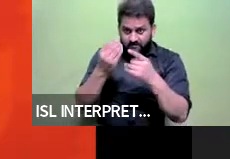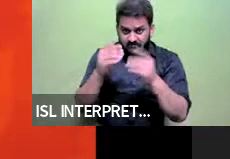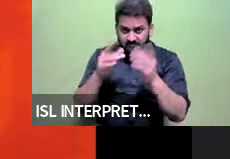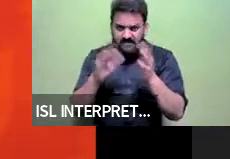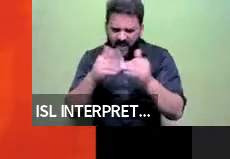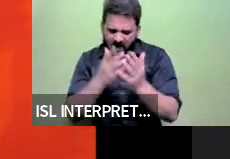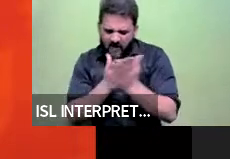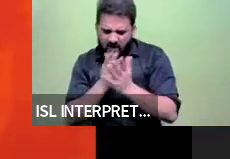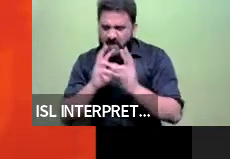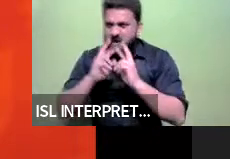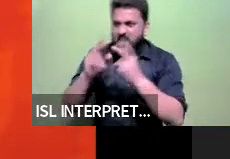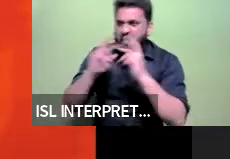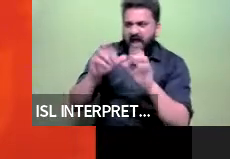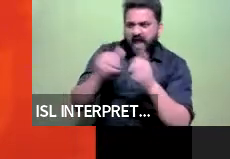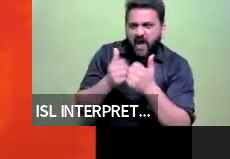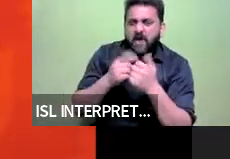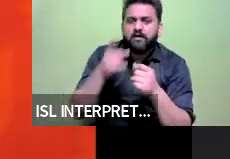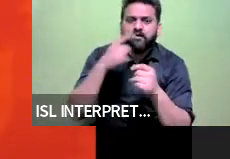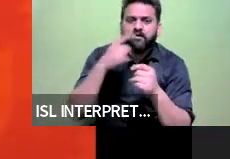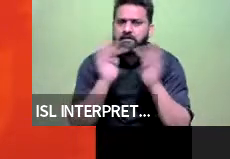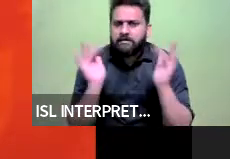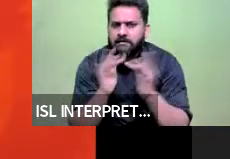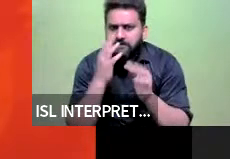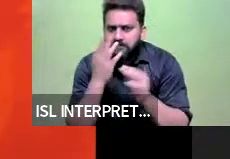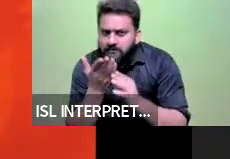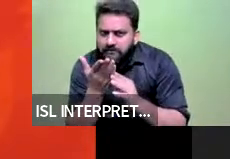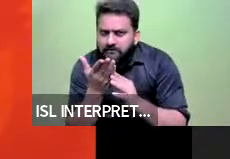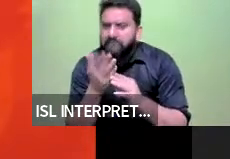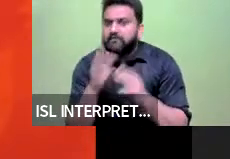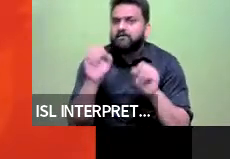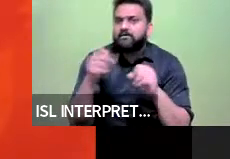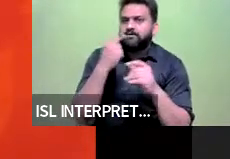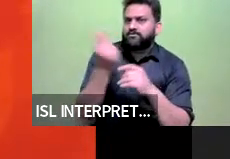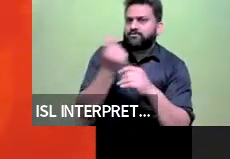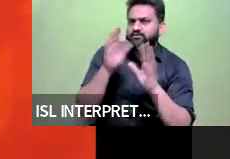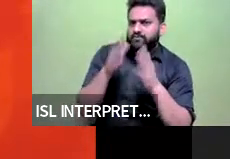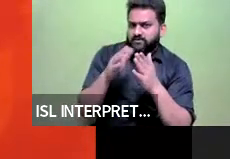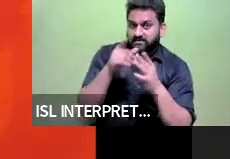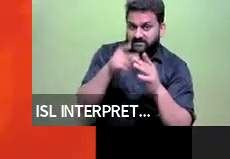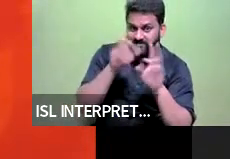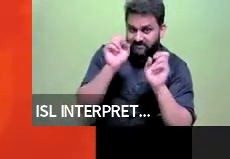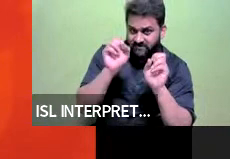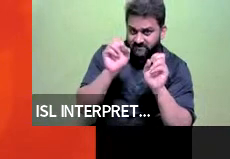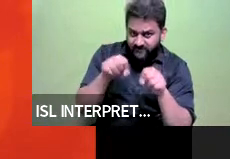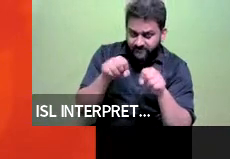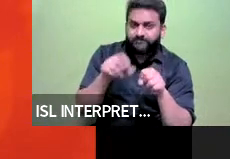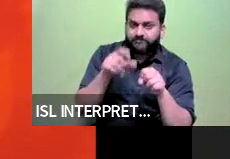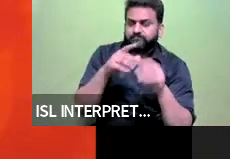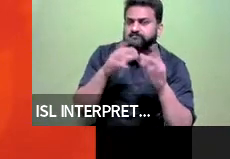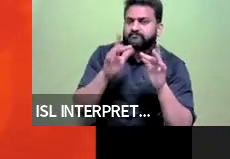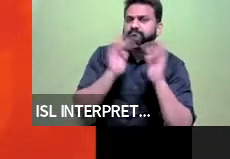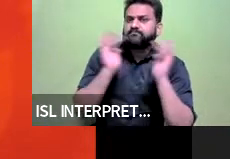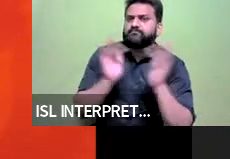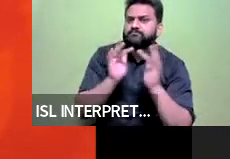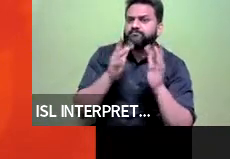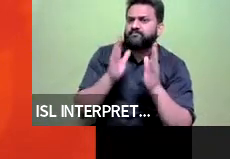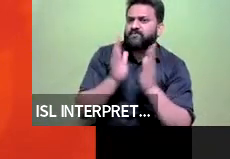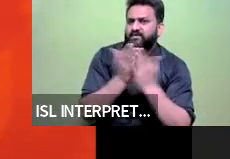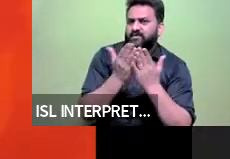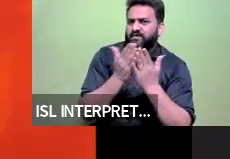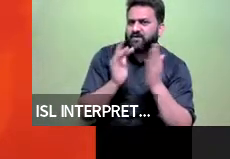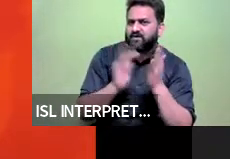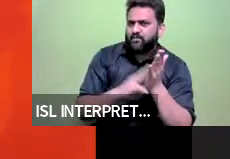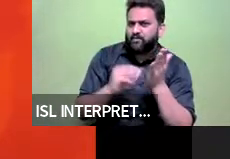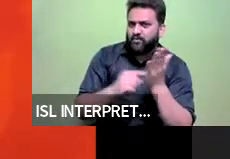of answering question, we have a link here. You can use it. And the same resource, you can also find it on the Moot website under the